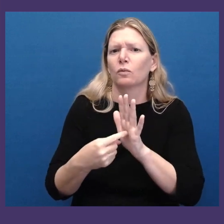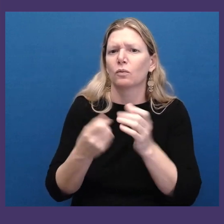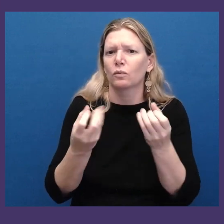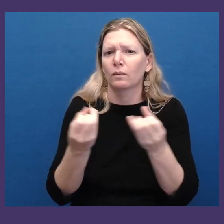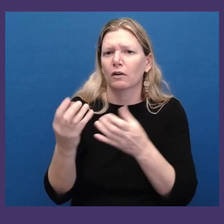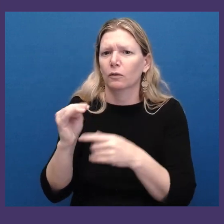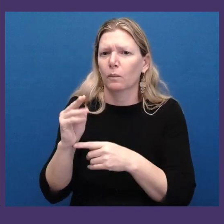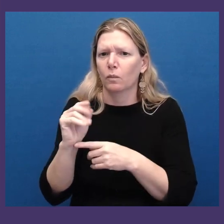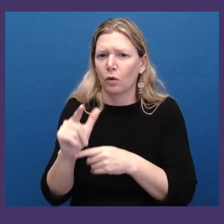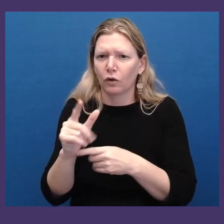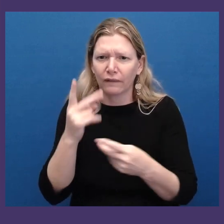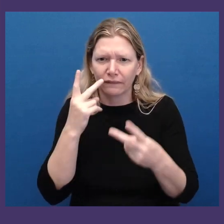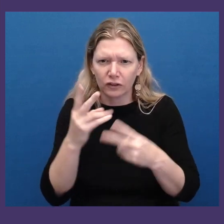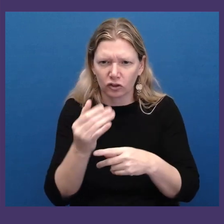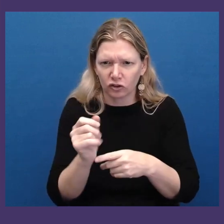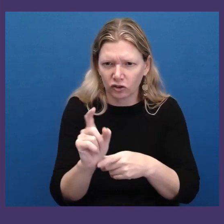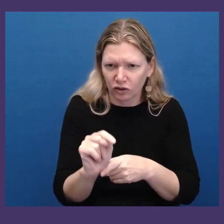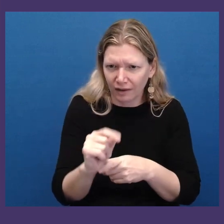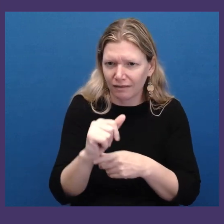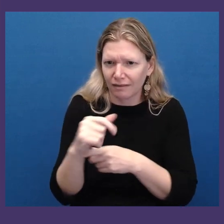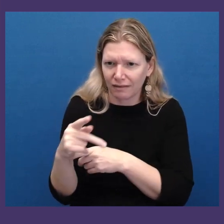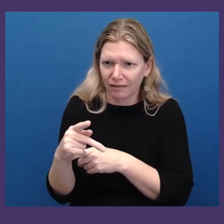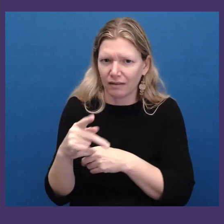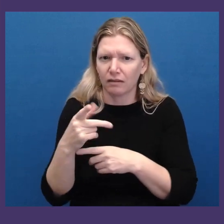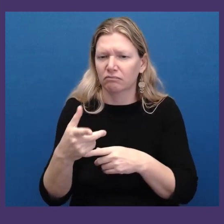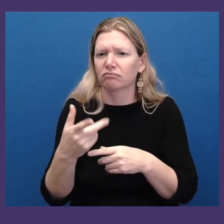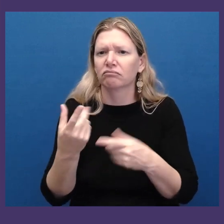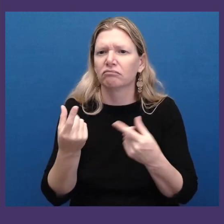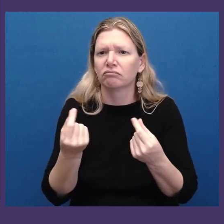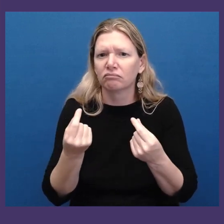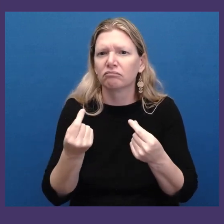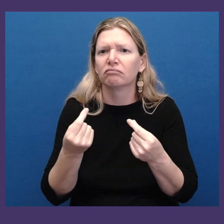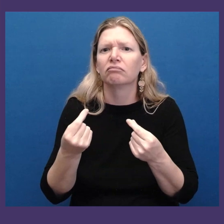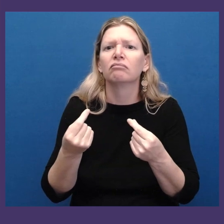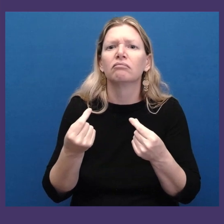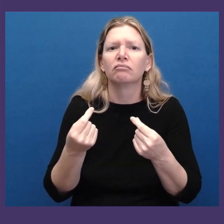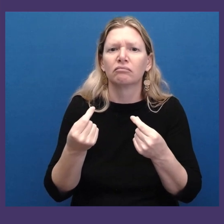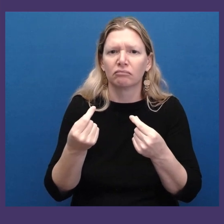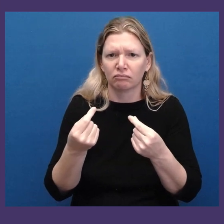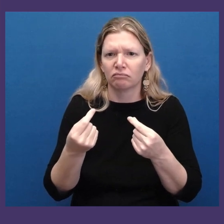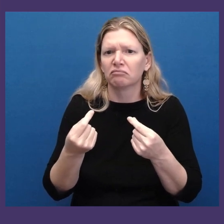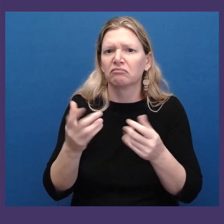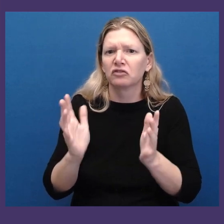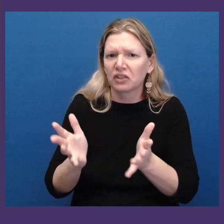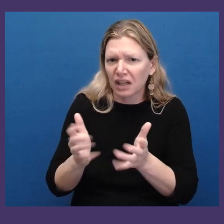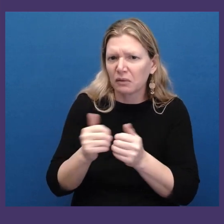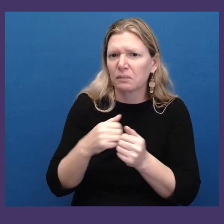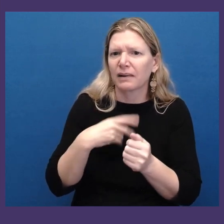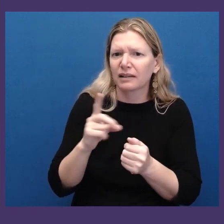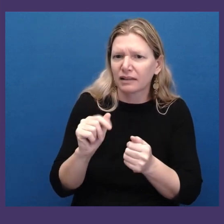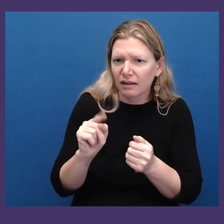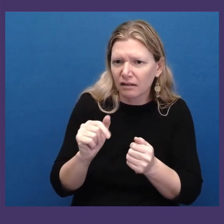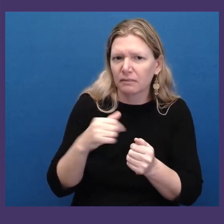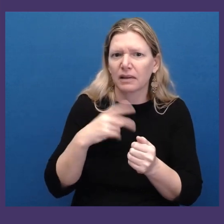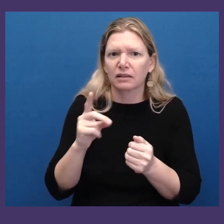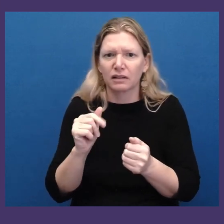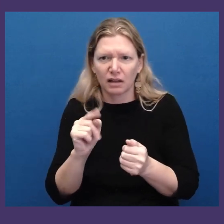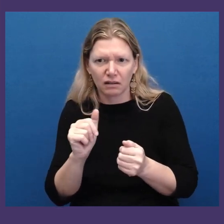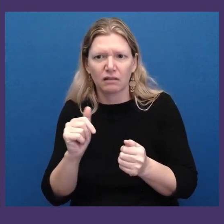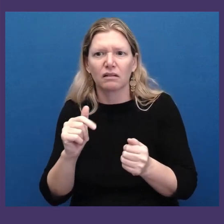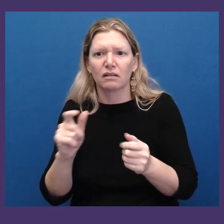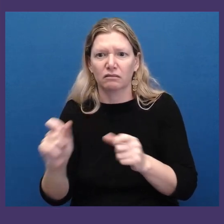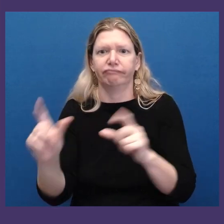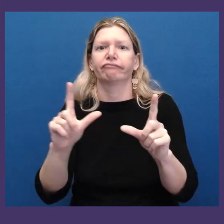basically chat with my data, and my data in this case is an image. Do you have a template that I can get started